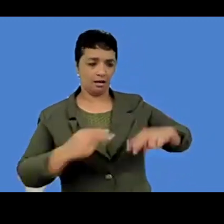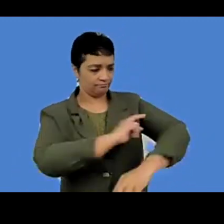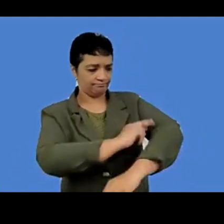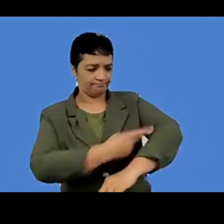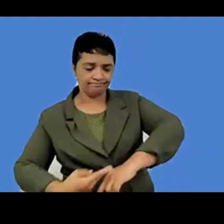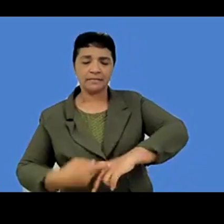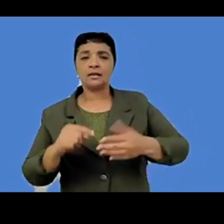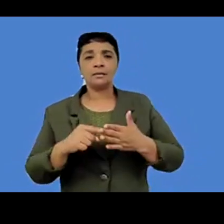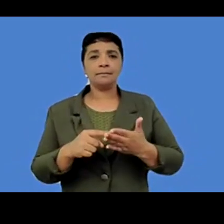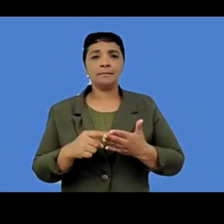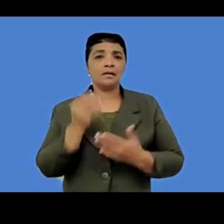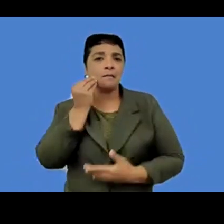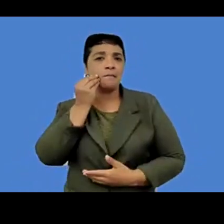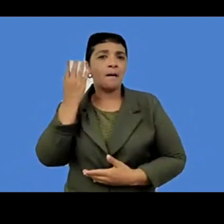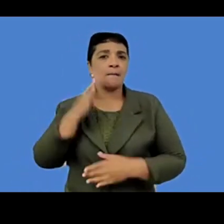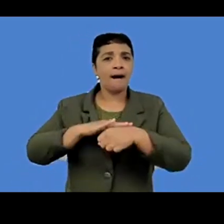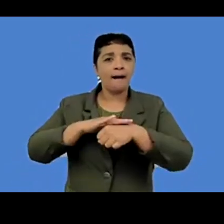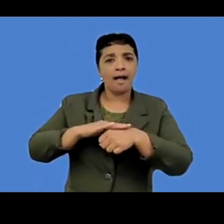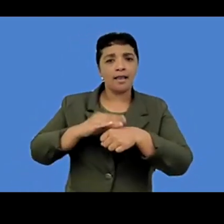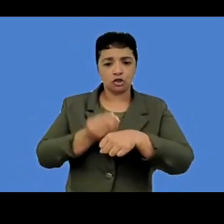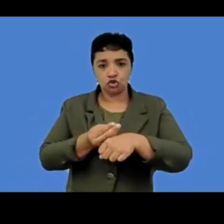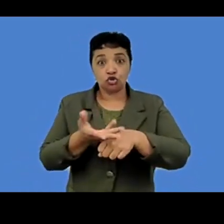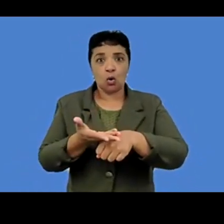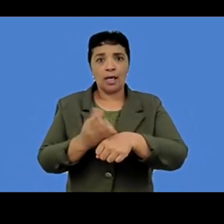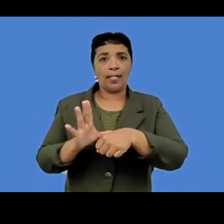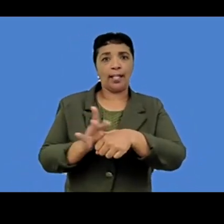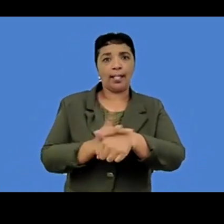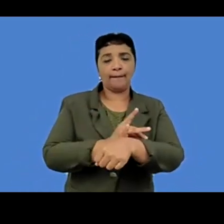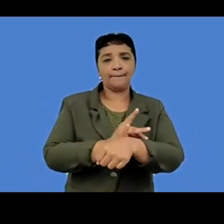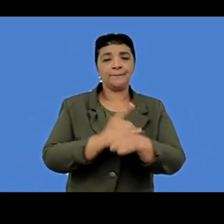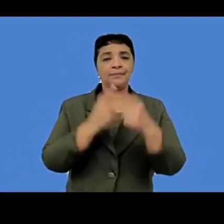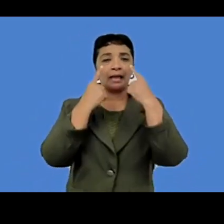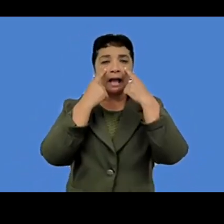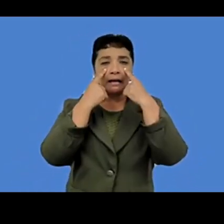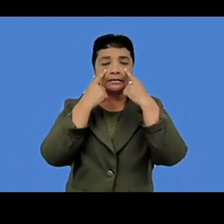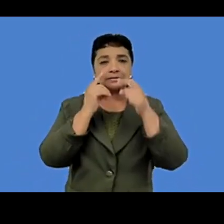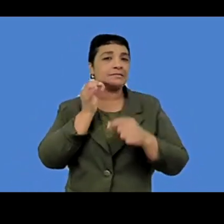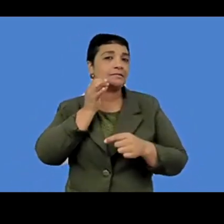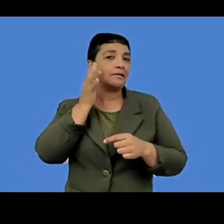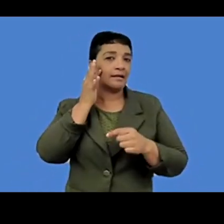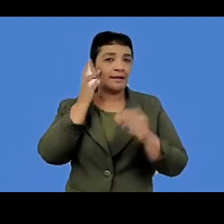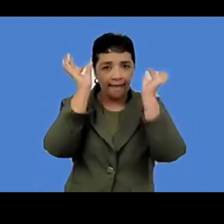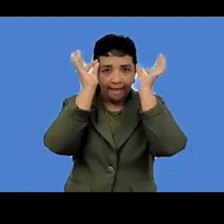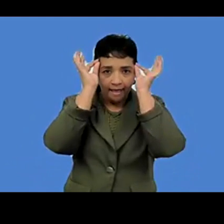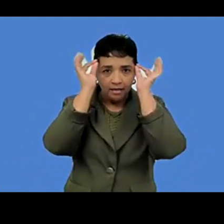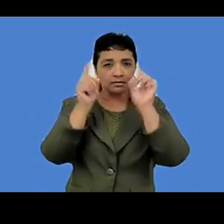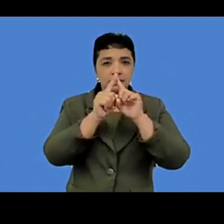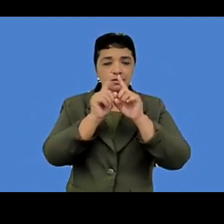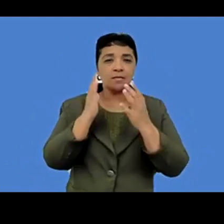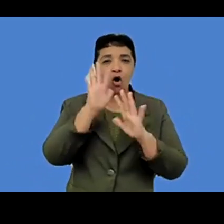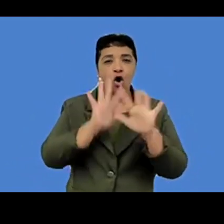to no melanin pigmentation in their skin, their eyes, and their hair. And I'm a person with